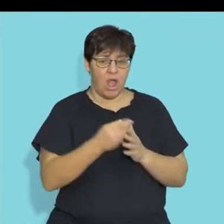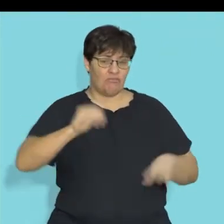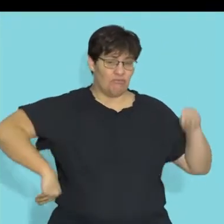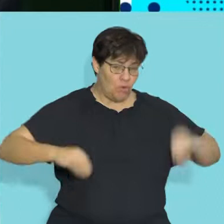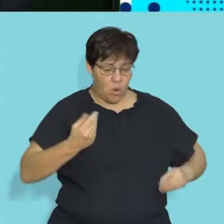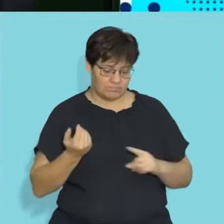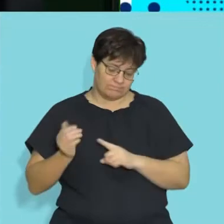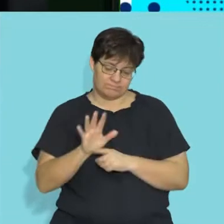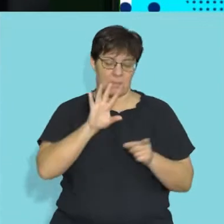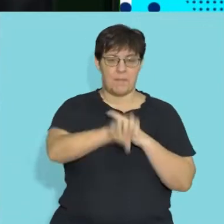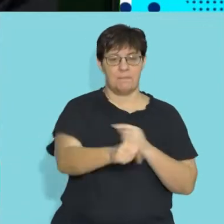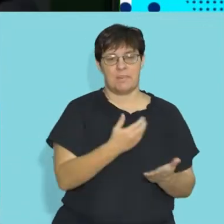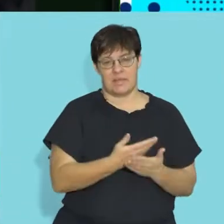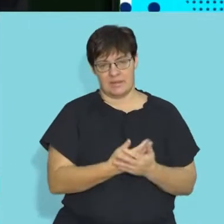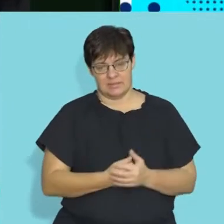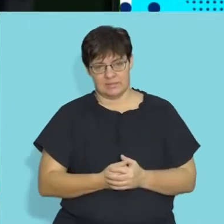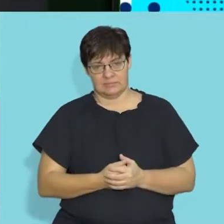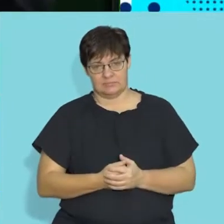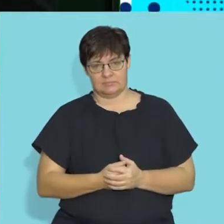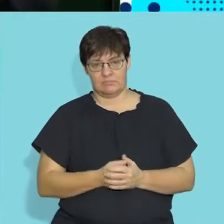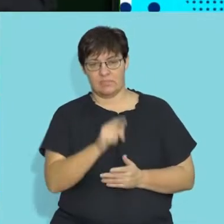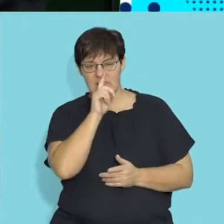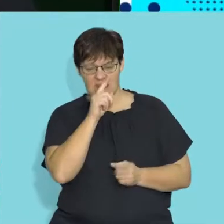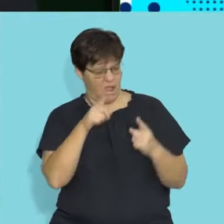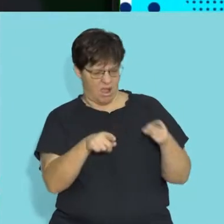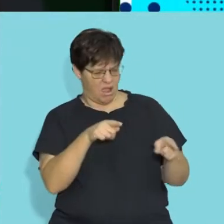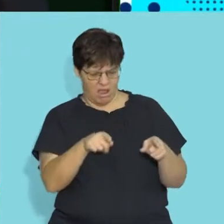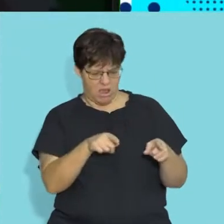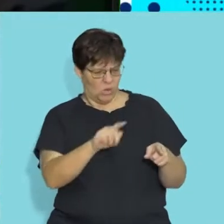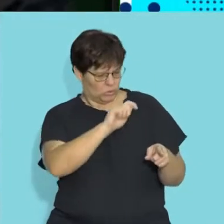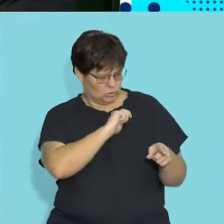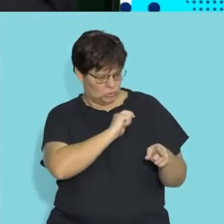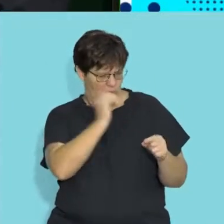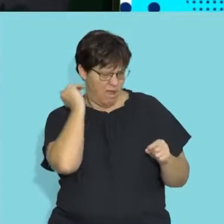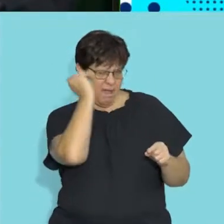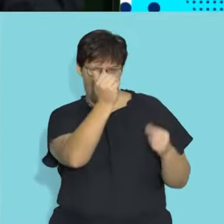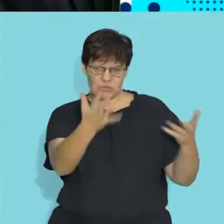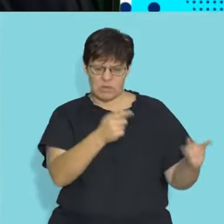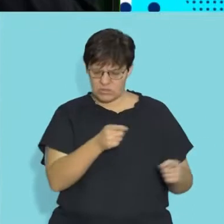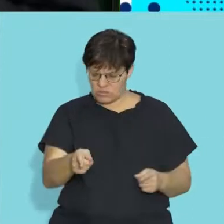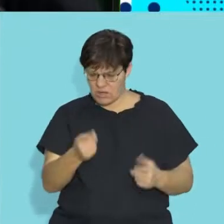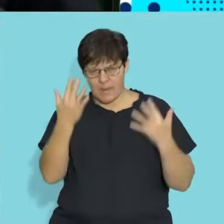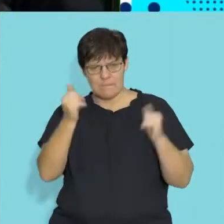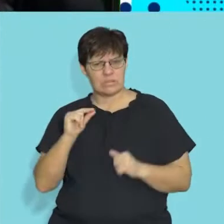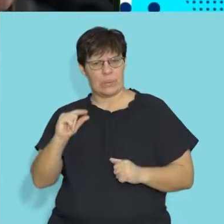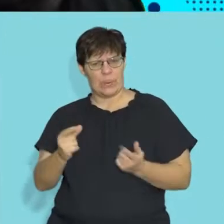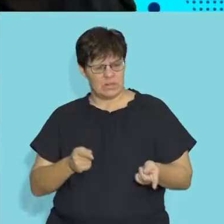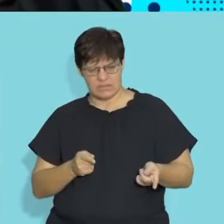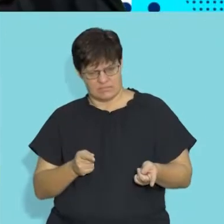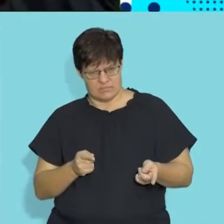Definitely. If you're looking at the variances which attract your